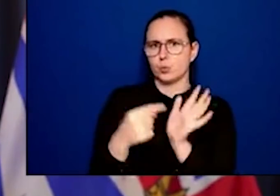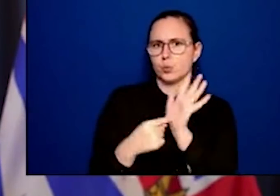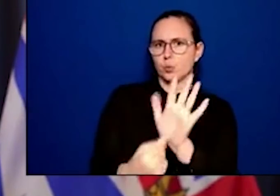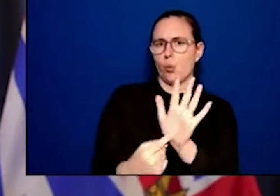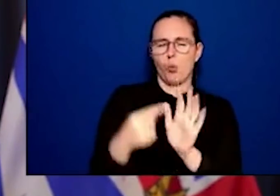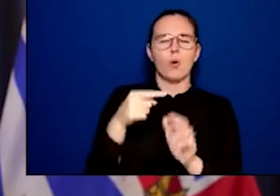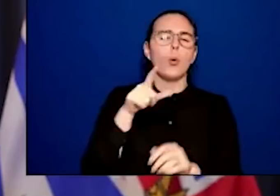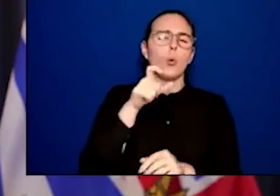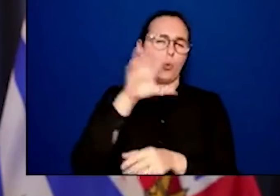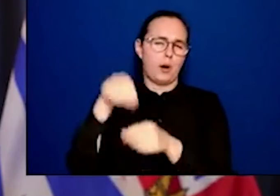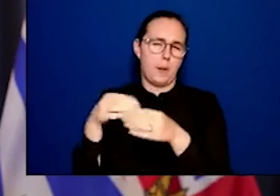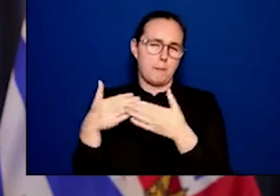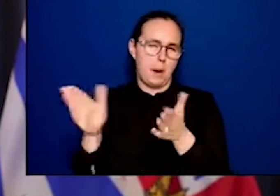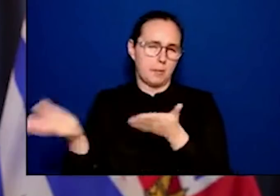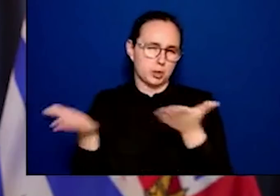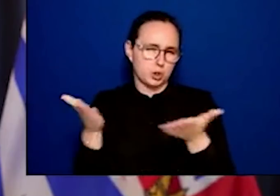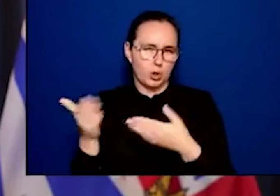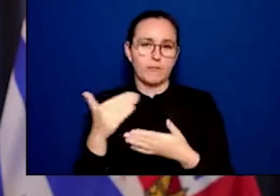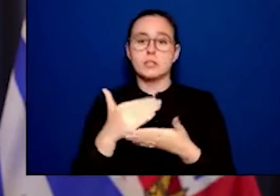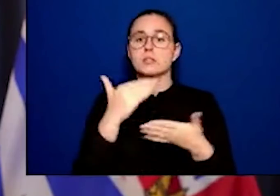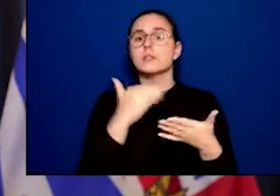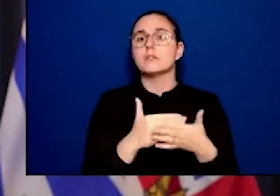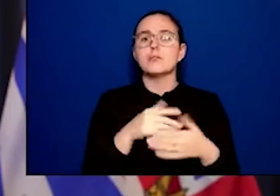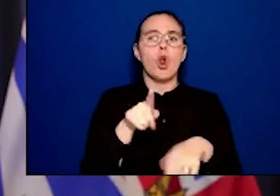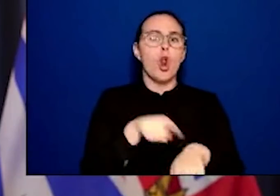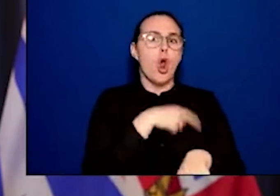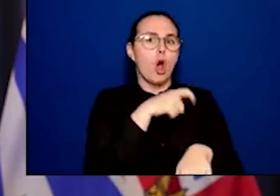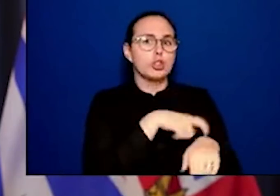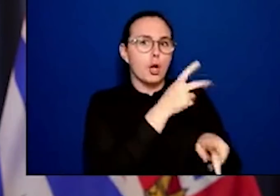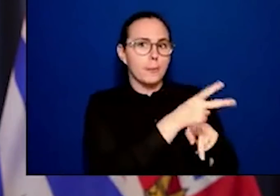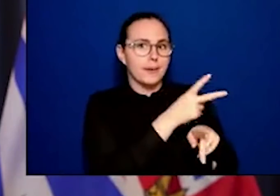staff, contact tracing efforts, and ICU